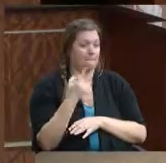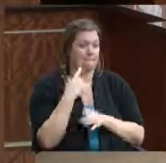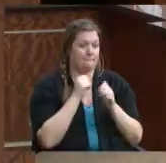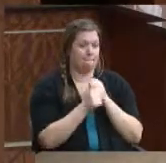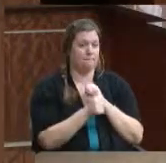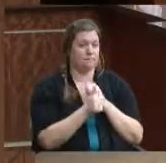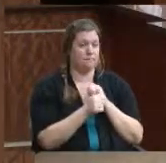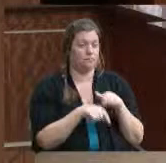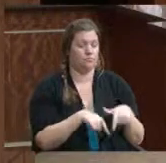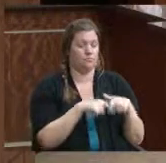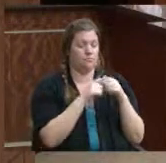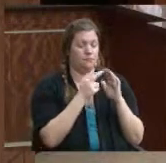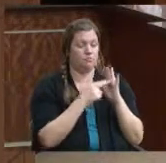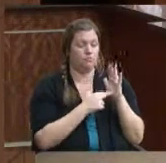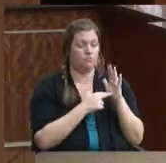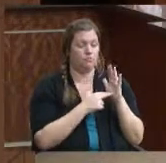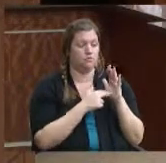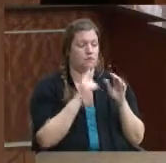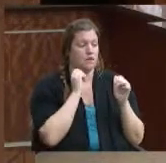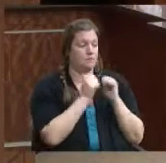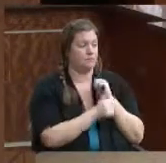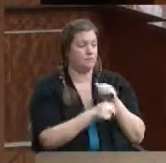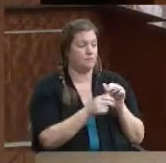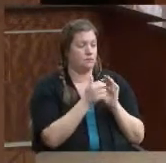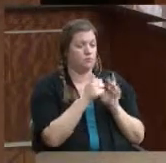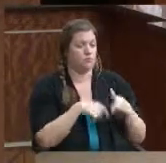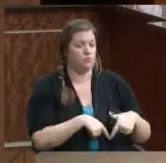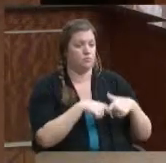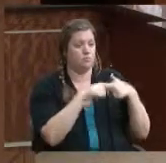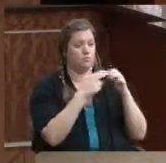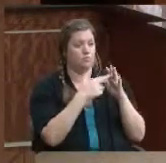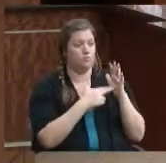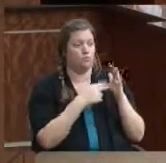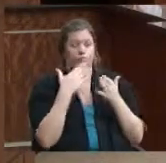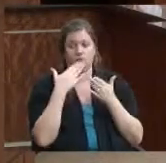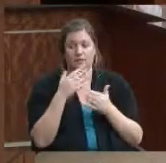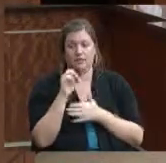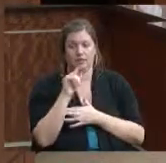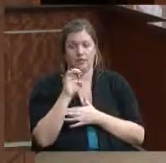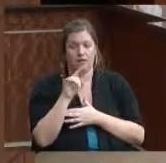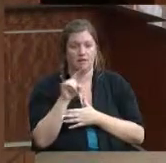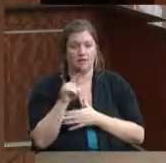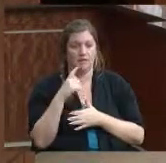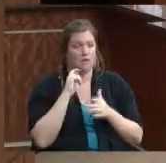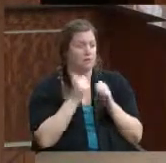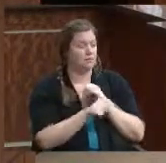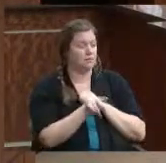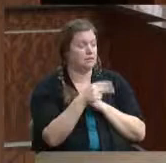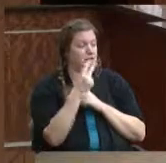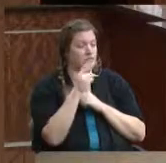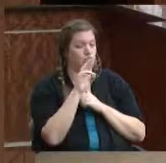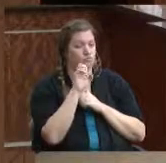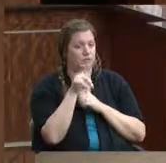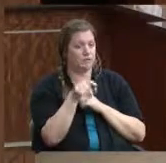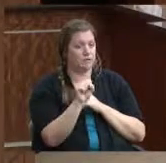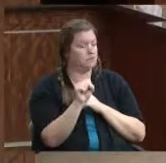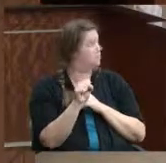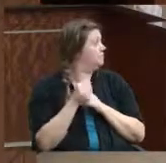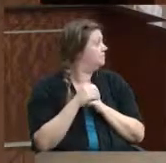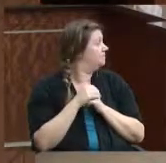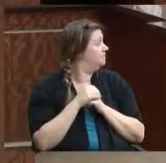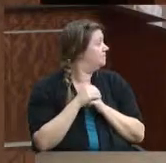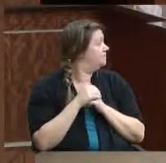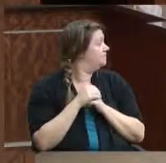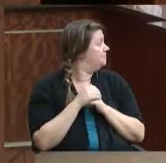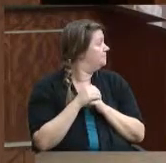to suspend the rules. Mr. President, I move to suspend the rules. Thank you, Councilman Lez. Is there a second? Thank you, Councilman Ricks. Ms.